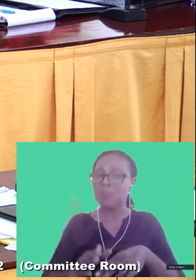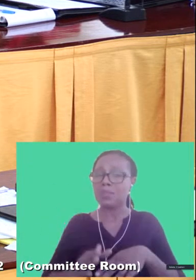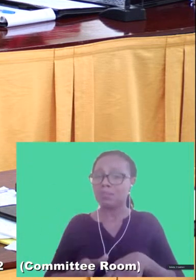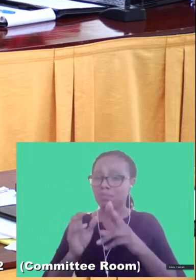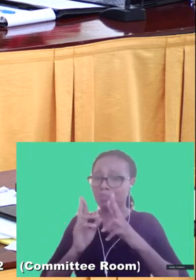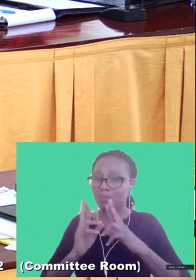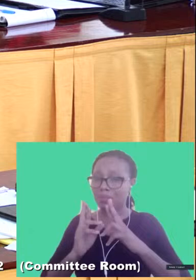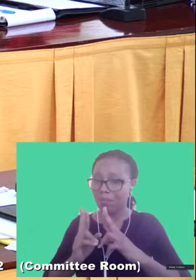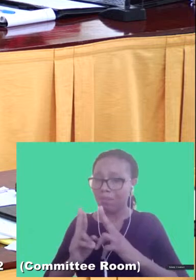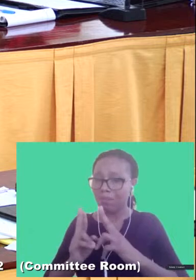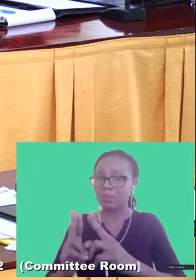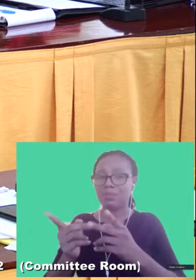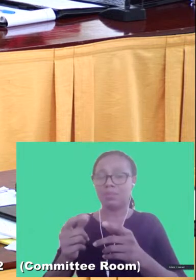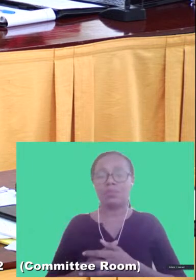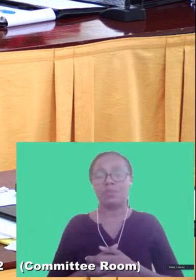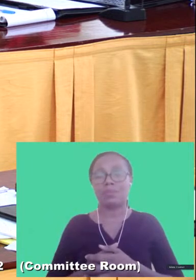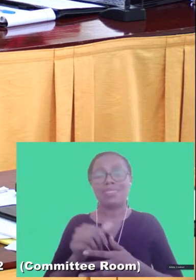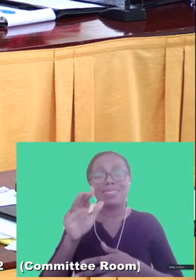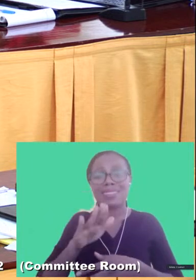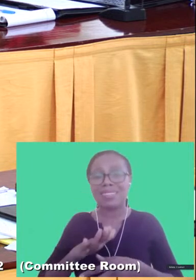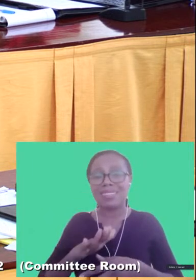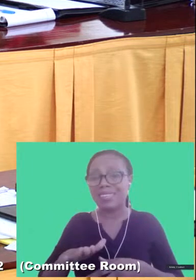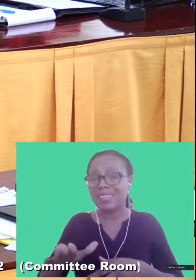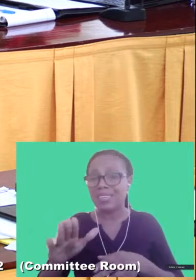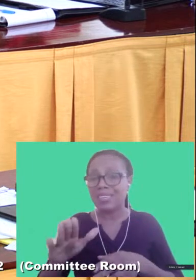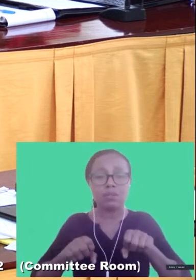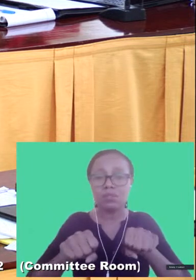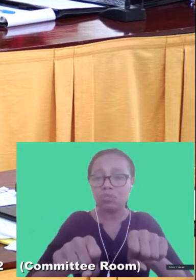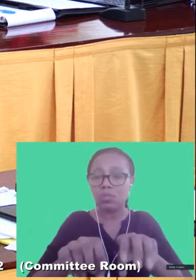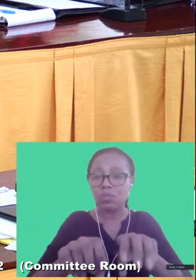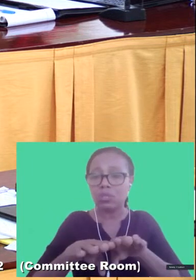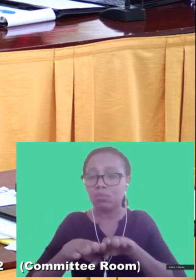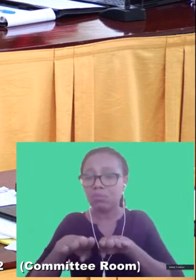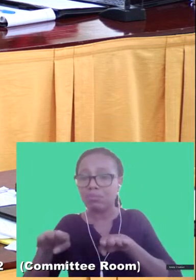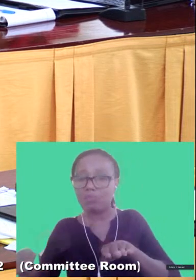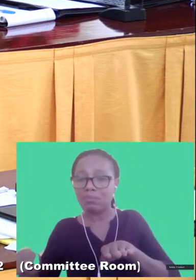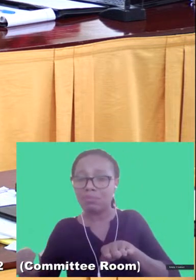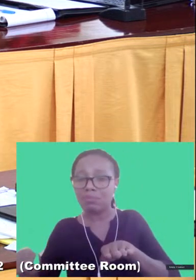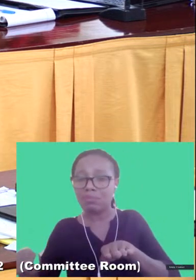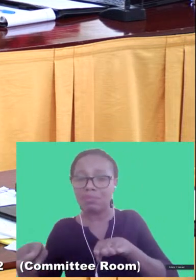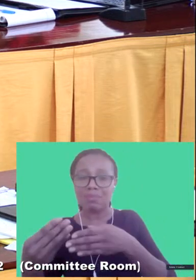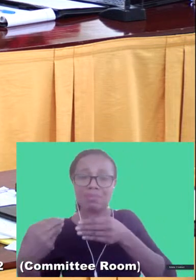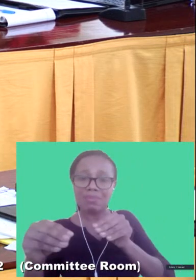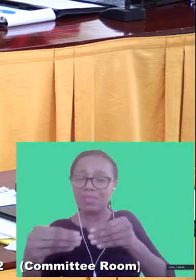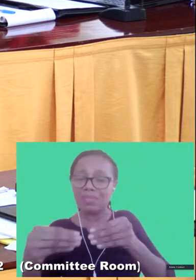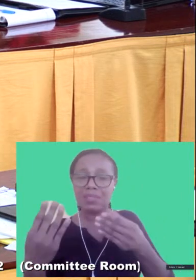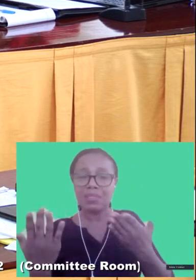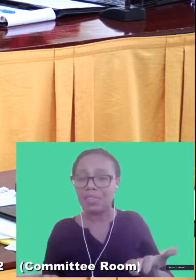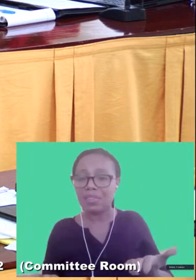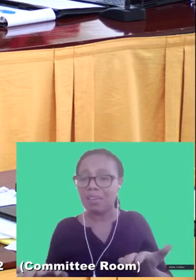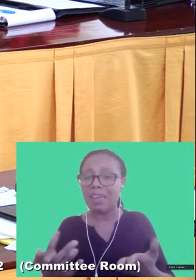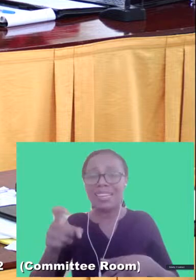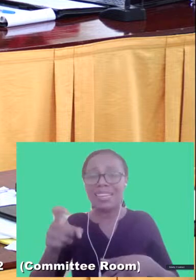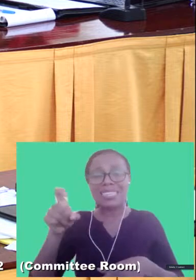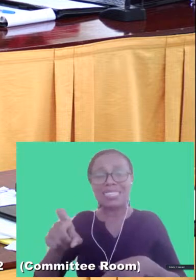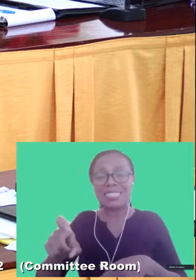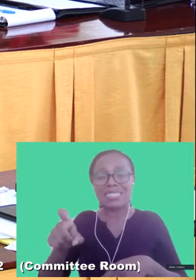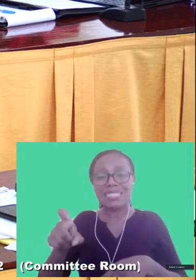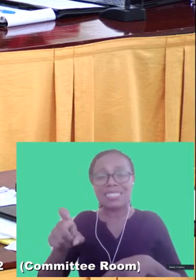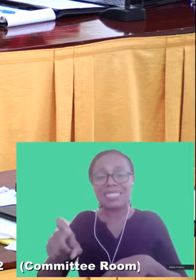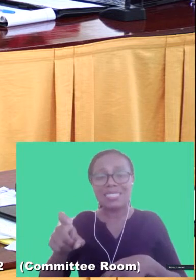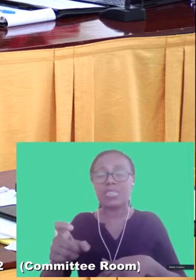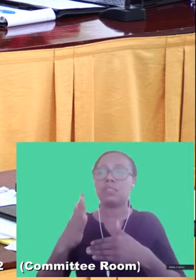poisoned by a tendency in this country to criminalize that very vulnerable and marginalized sector of